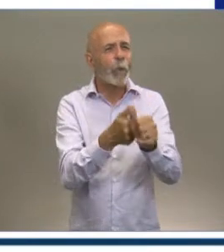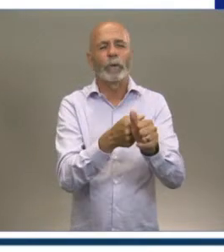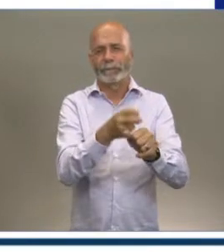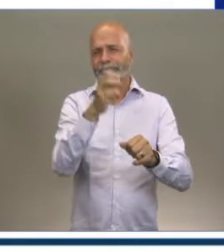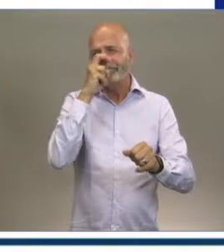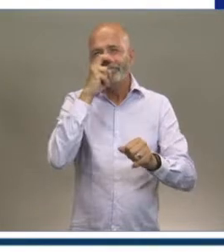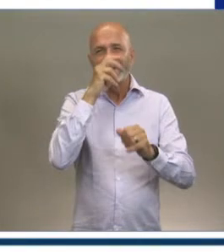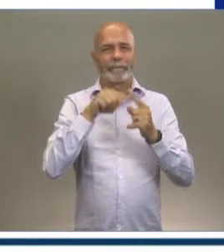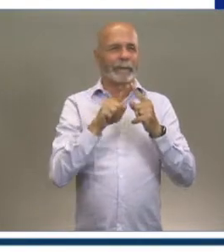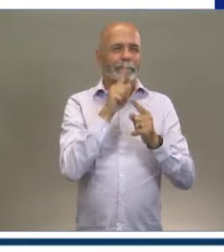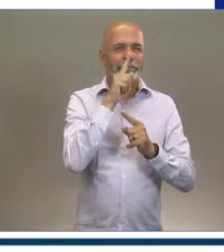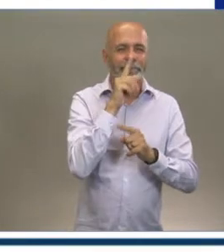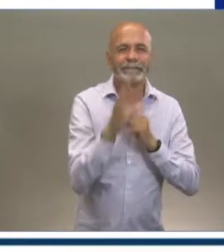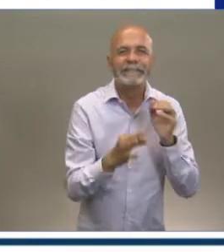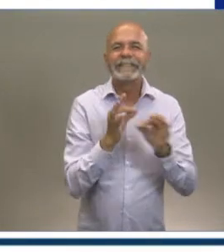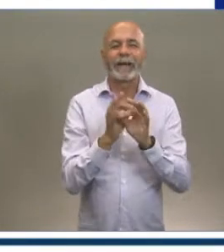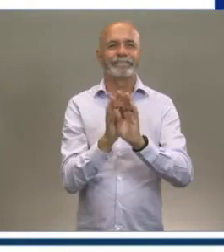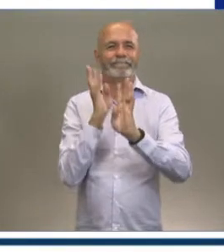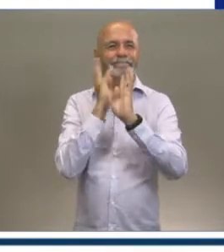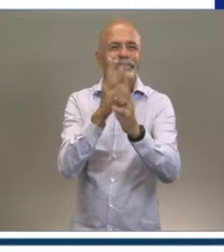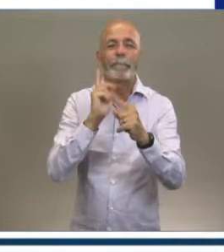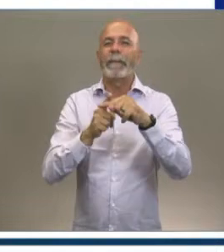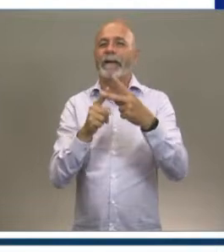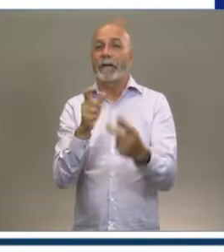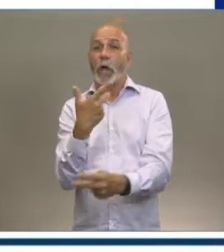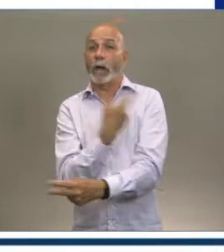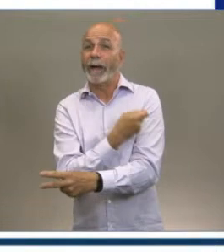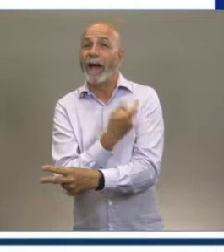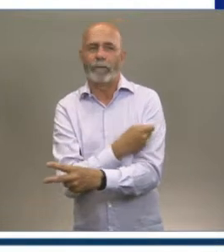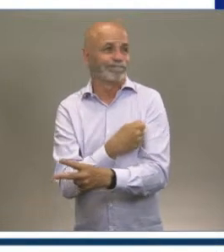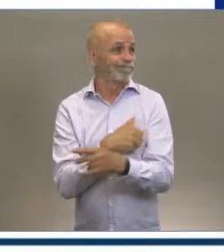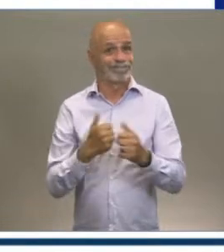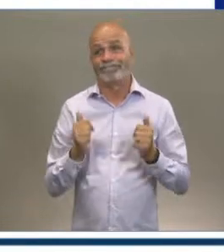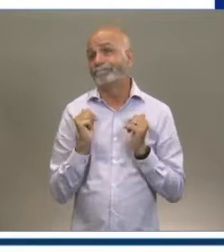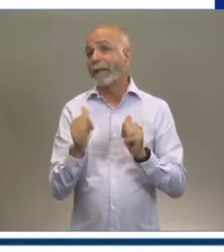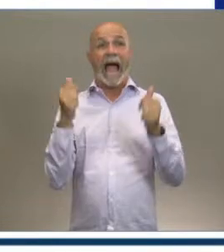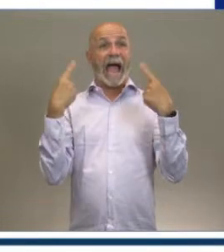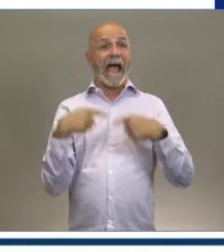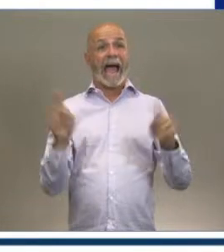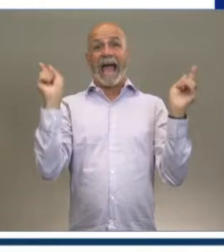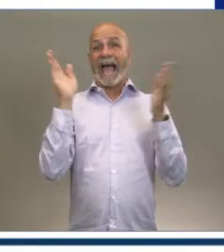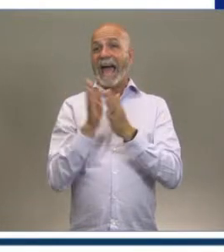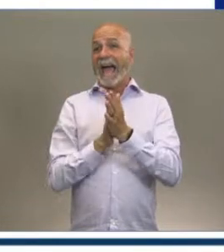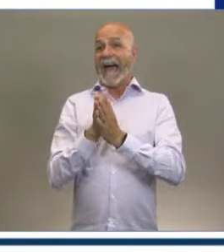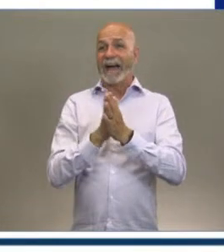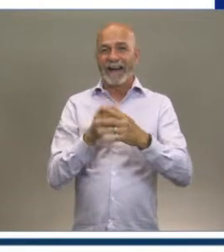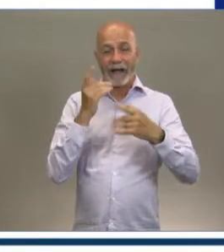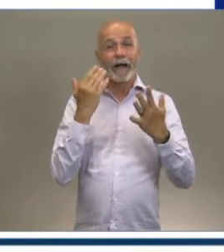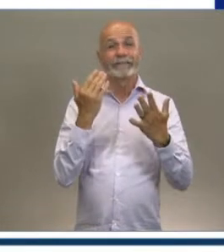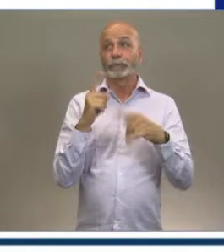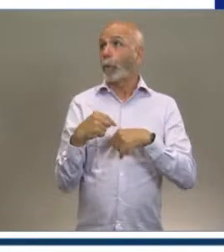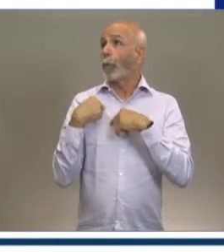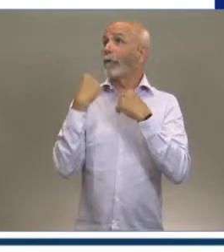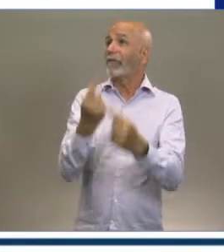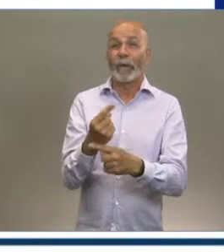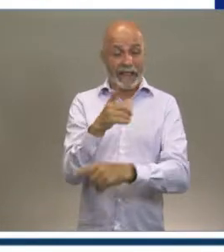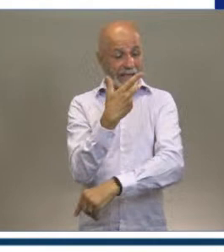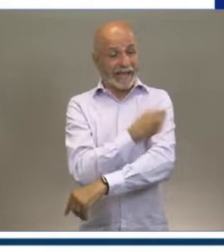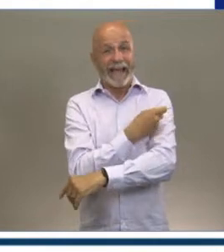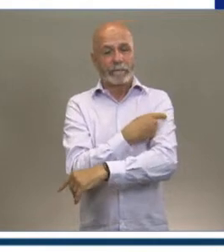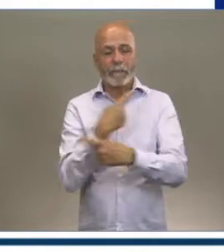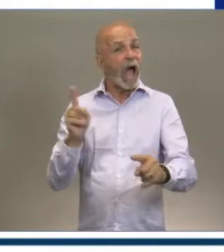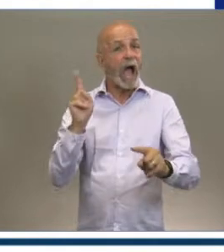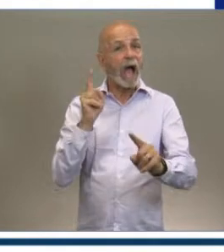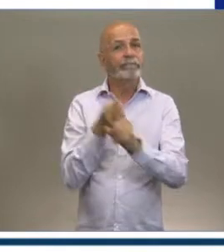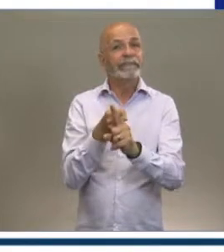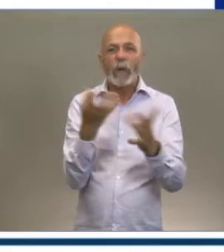vaccine. Today we reached a new milestone for vaccines, reaching 800,000 doses into arms. And we're ramping up our second